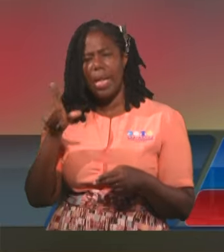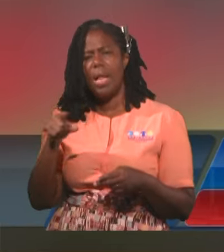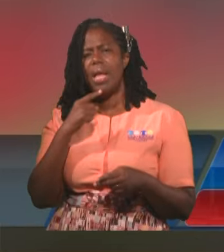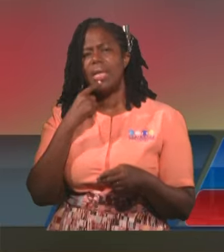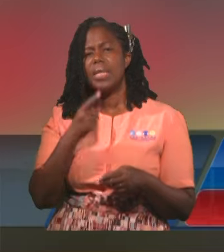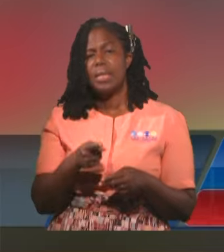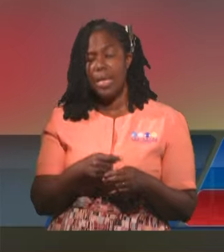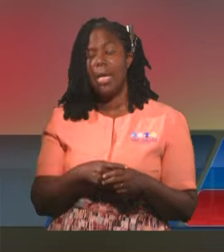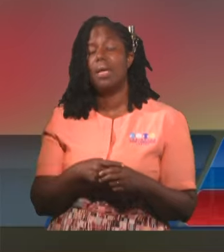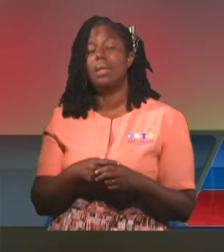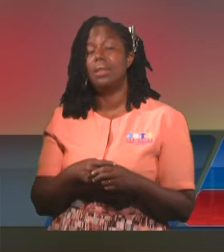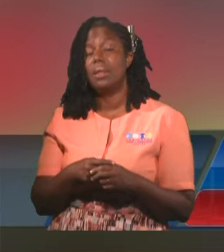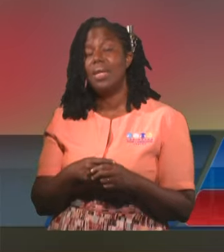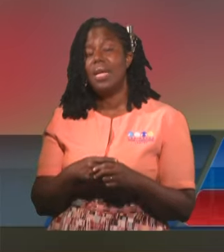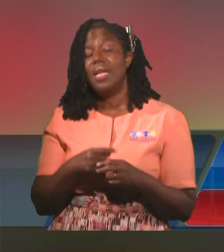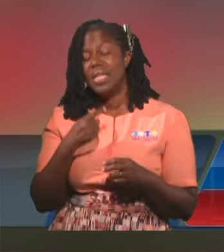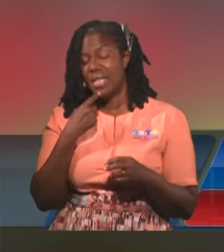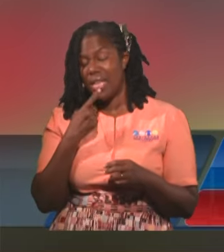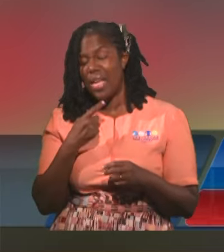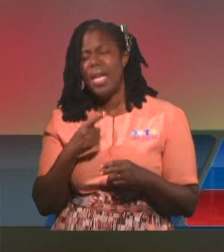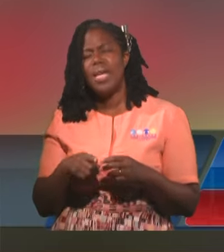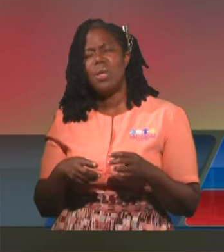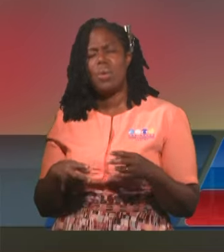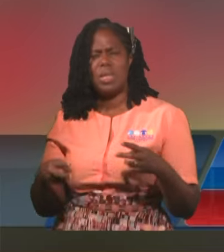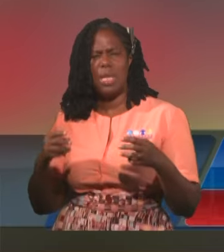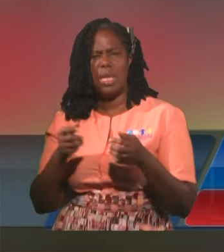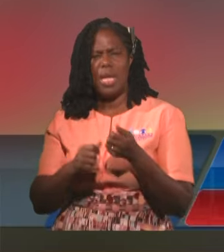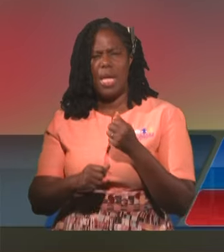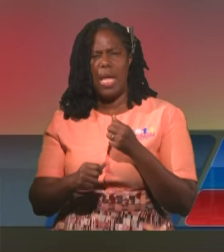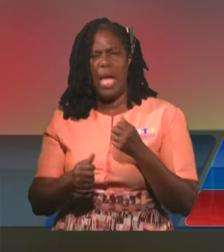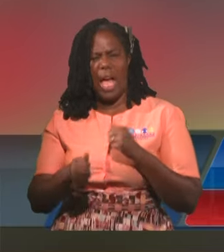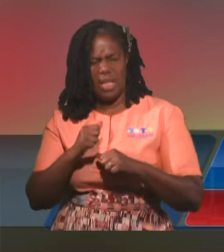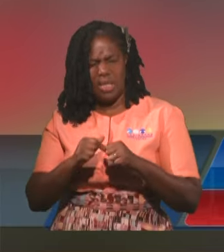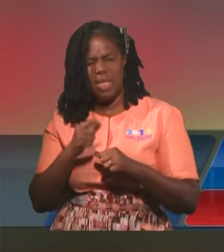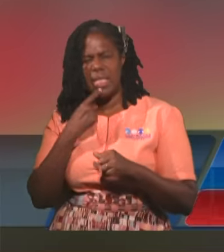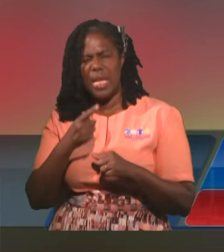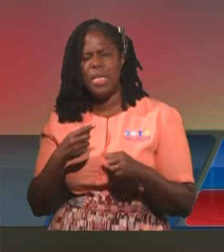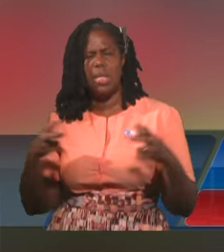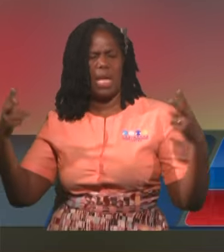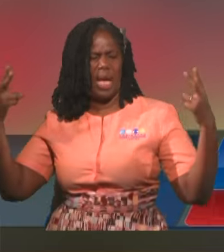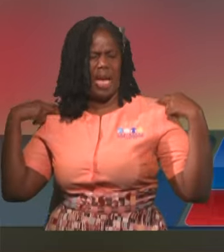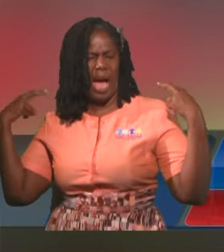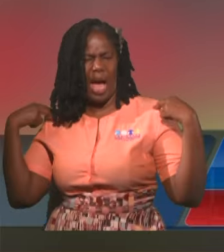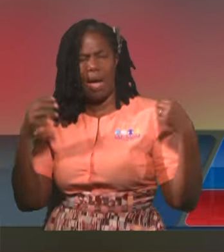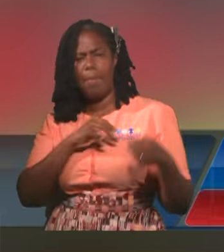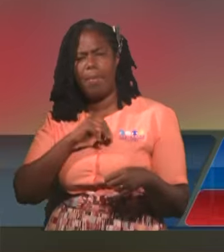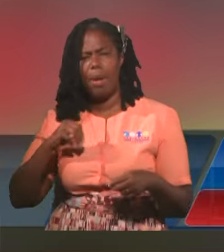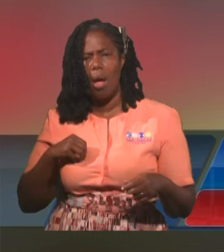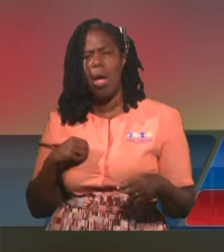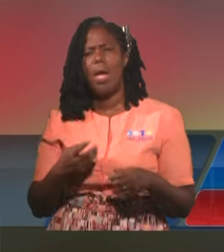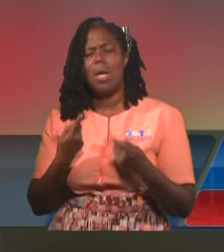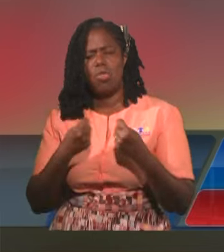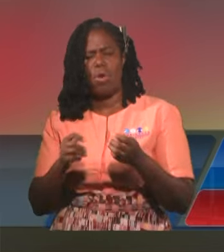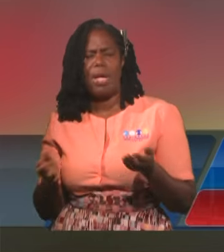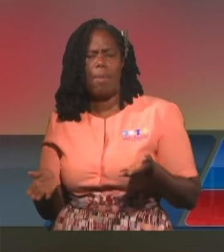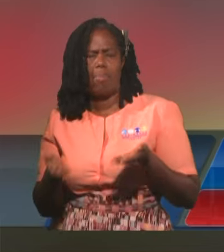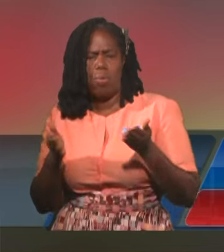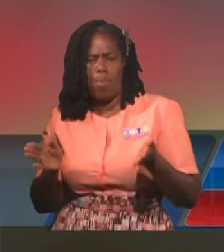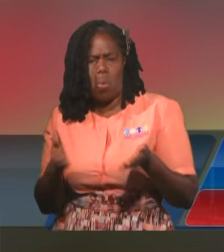member in order to intimidate persons and professing to be a gang member in order to promote a gang. The 26-year-old was